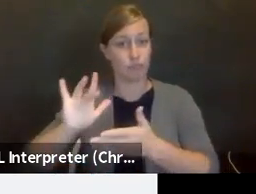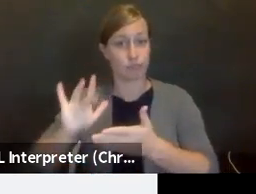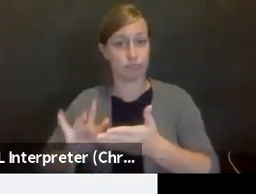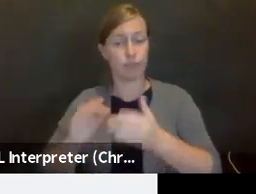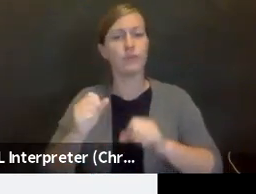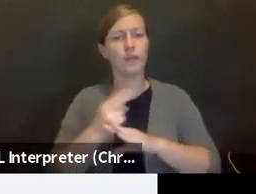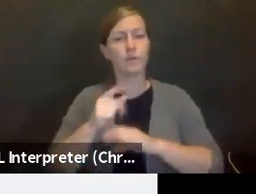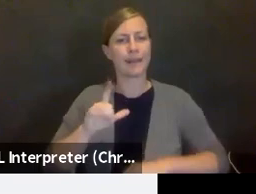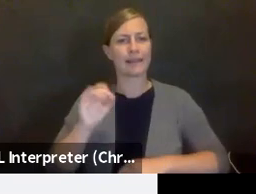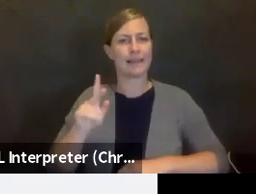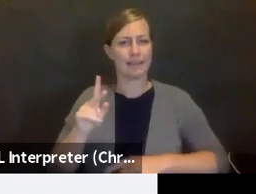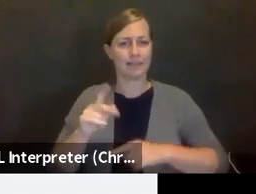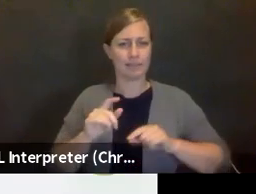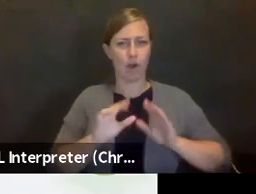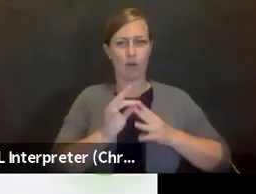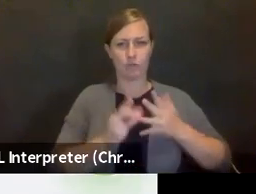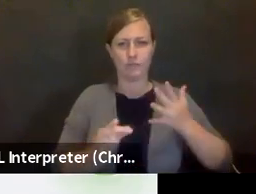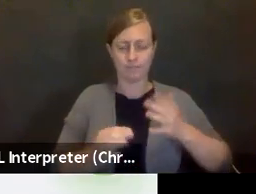Now I'm posting to students